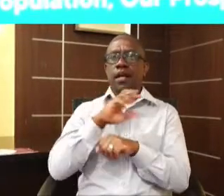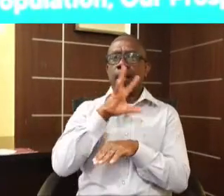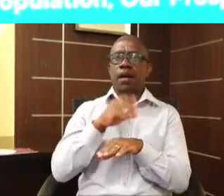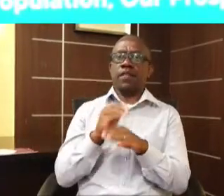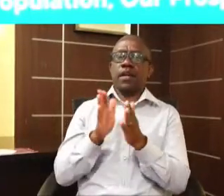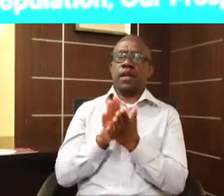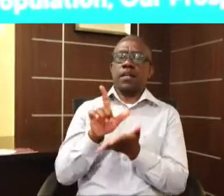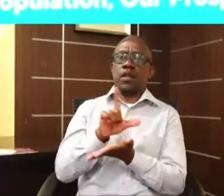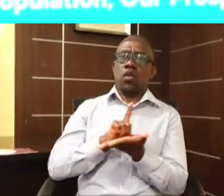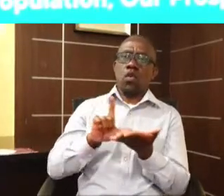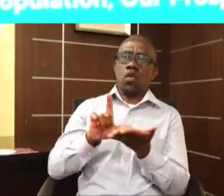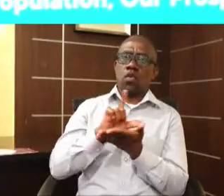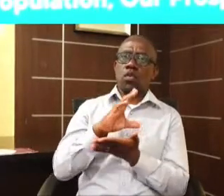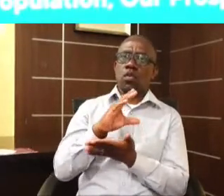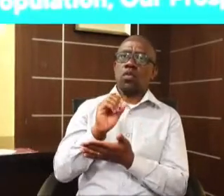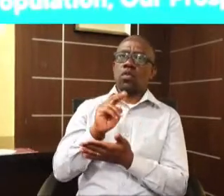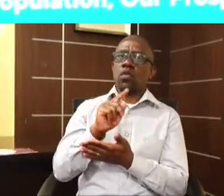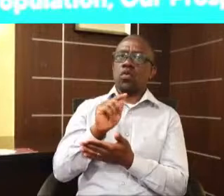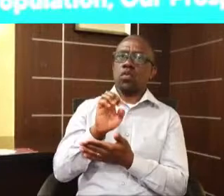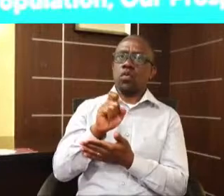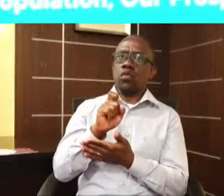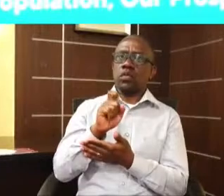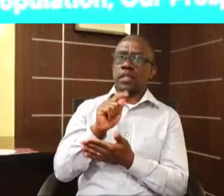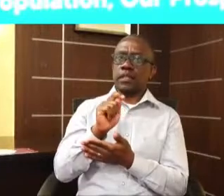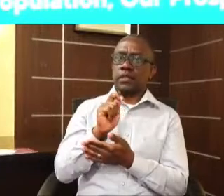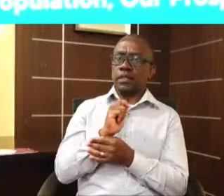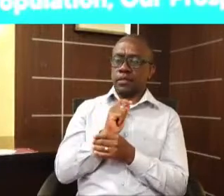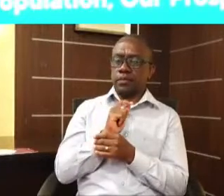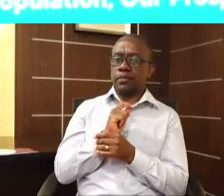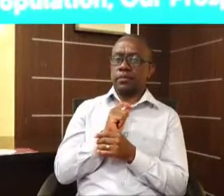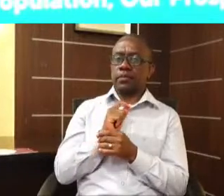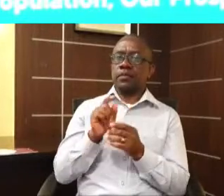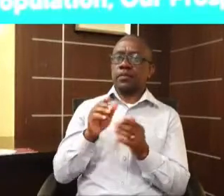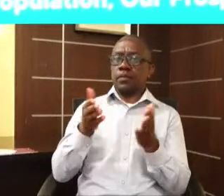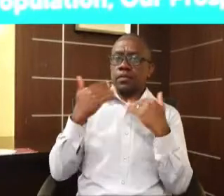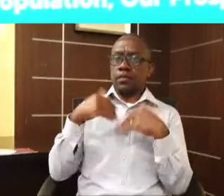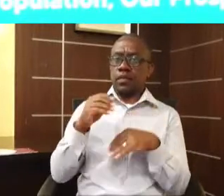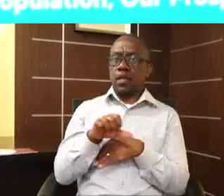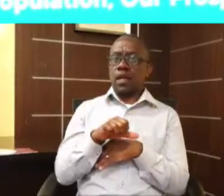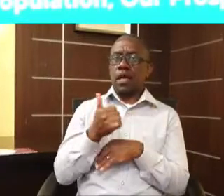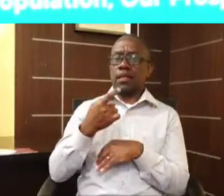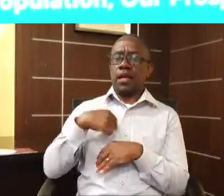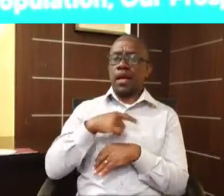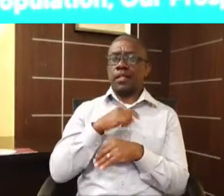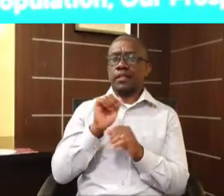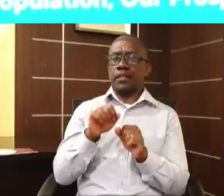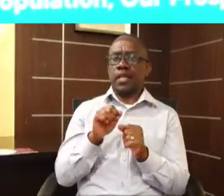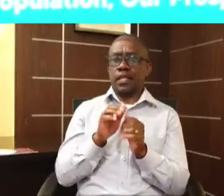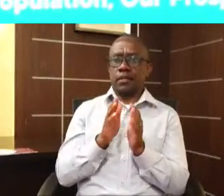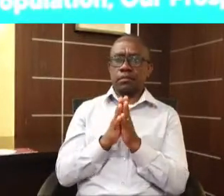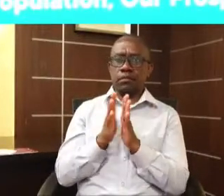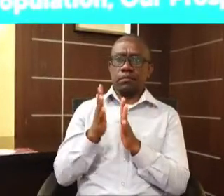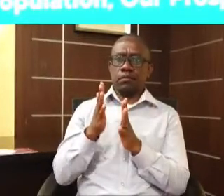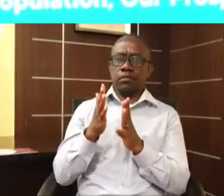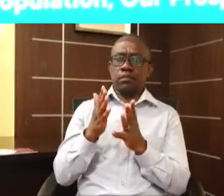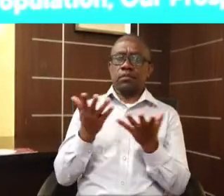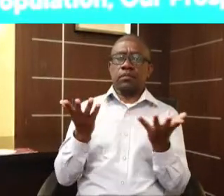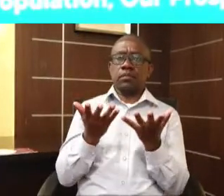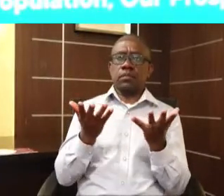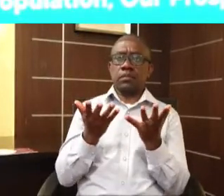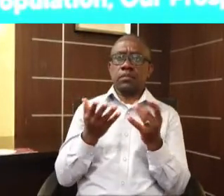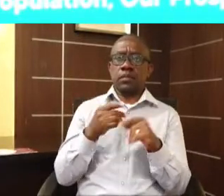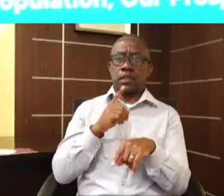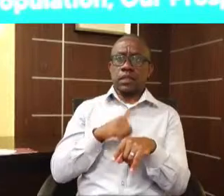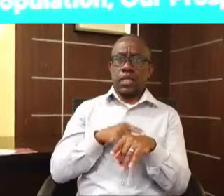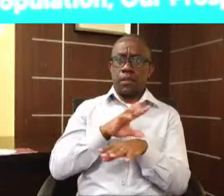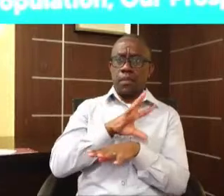context. Now, the other thing that we need to appreciate is when, like, Africa does